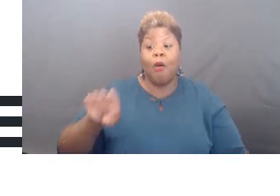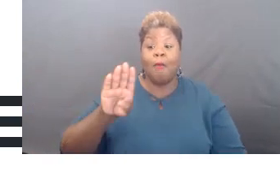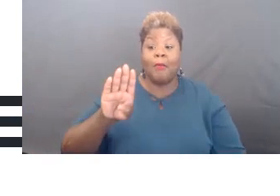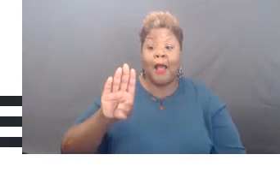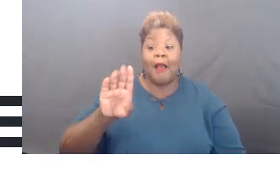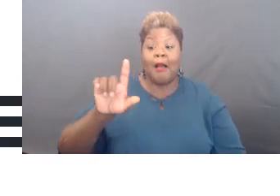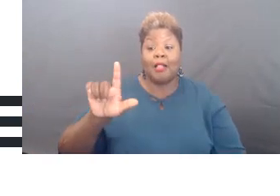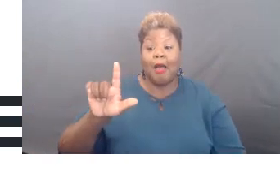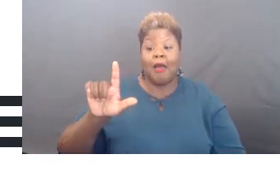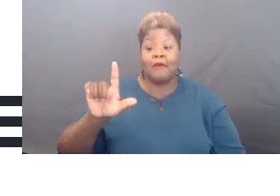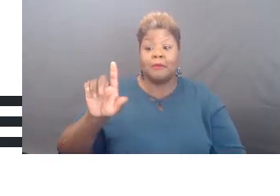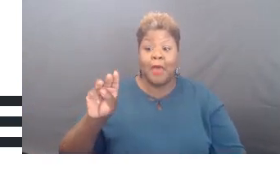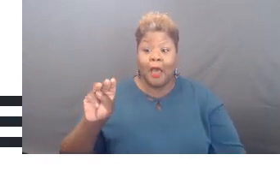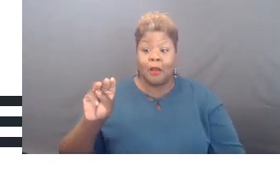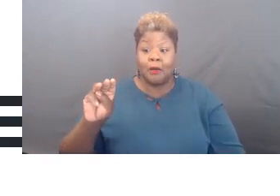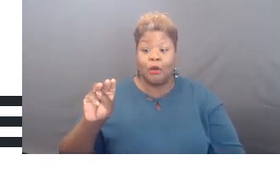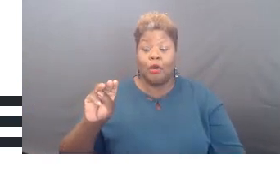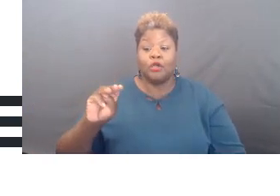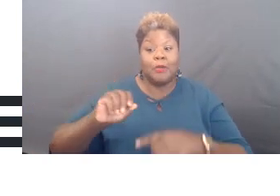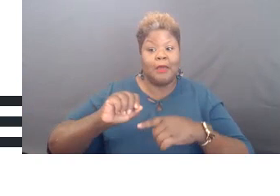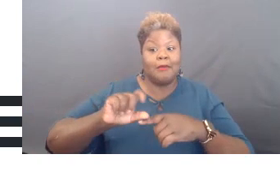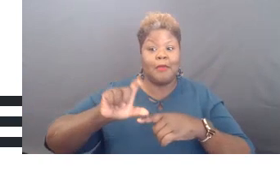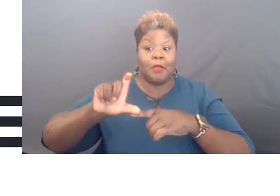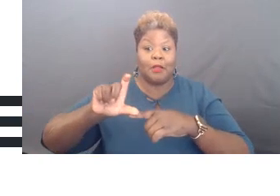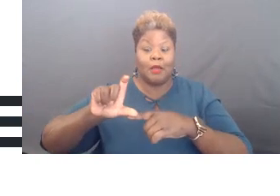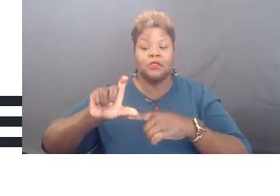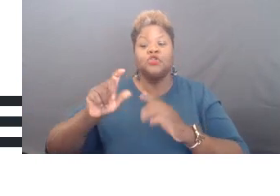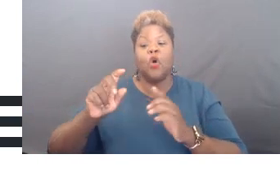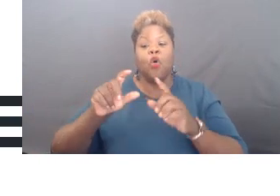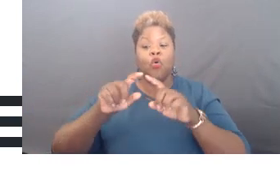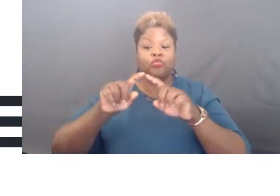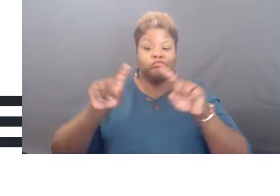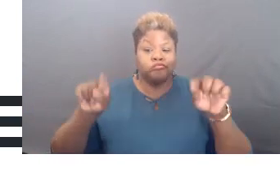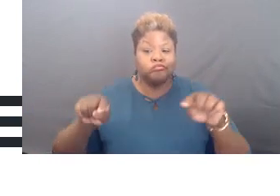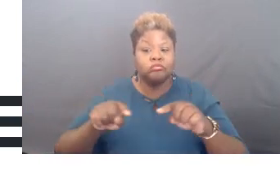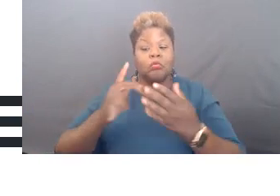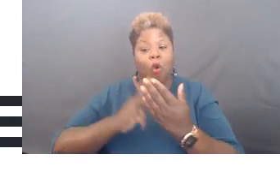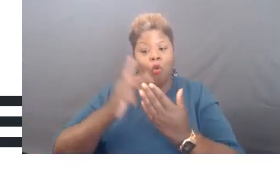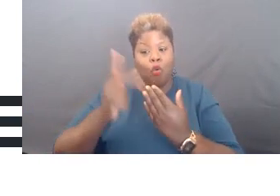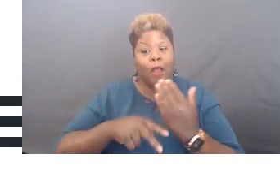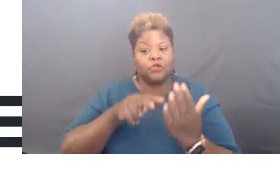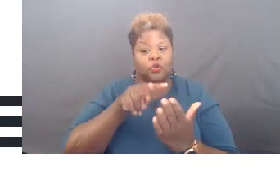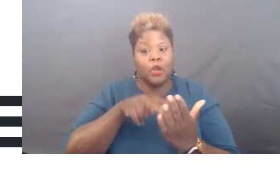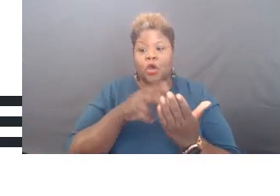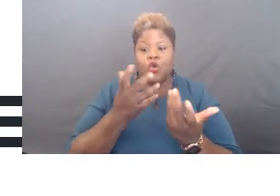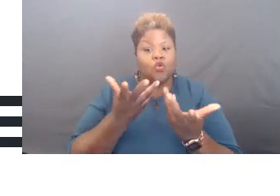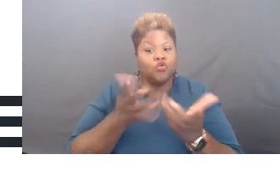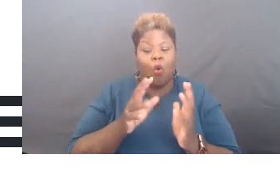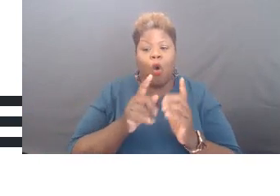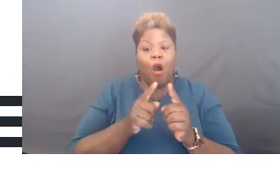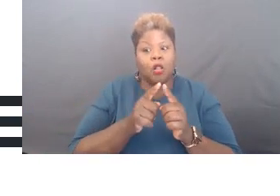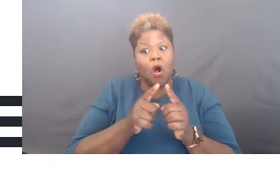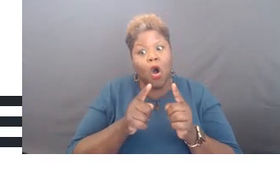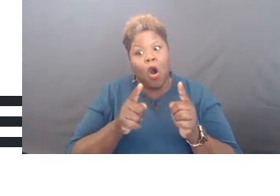BLM capitalized. That makes it easier for screen readers to read. You don't want a hashtag that is so long and so involved that